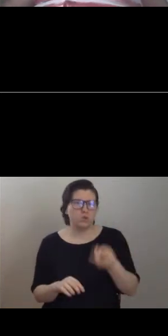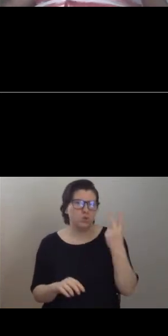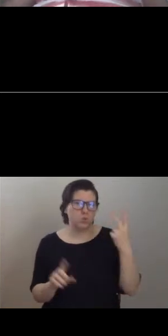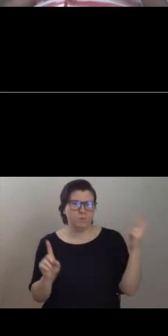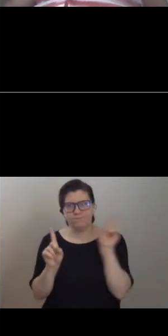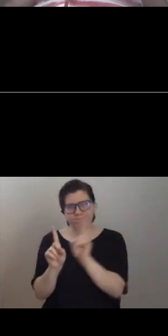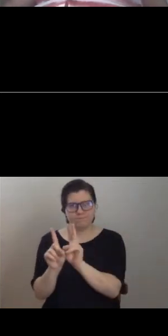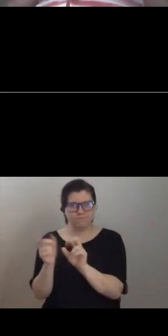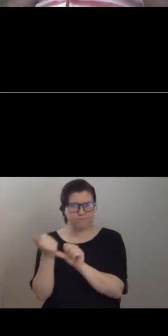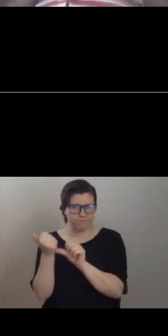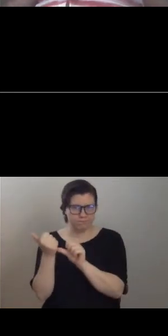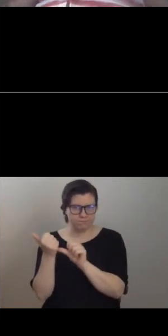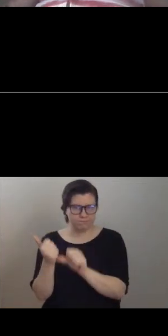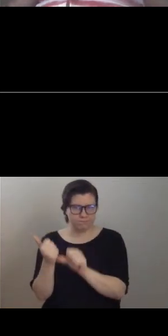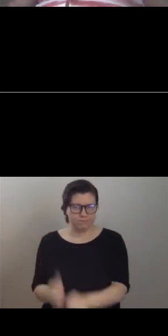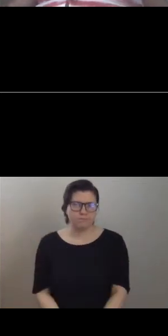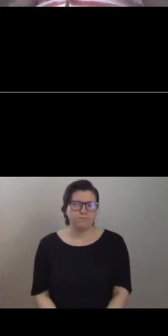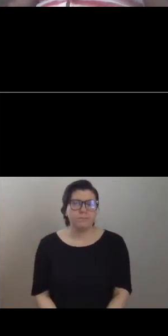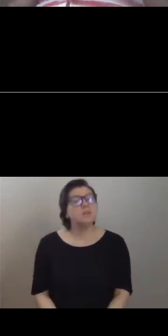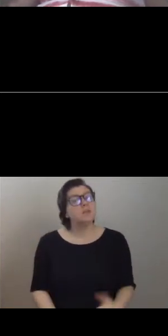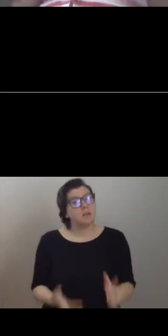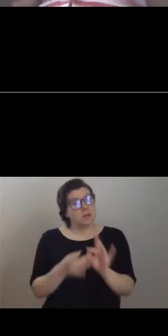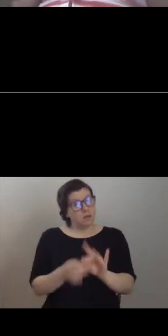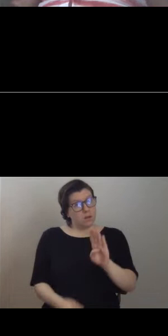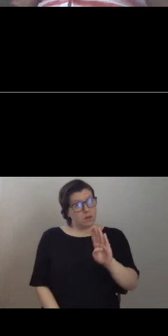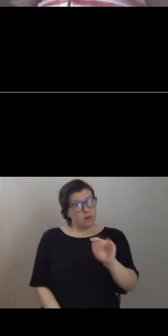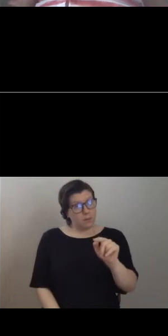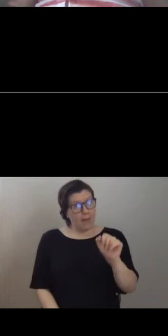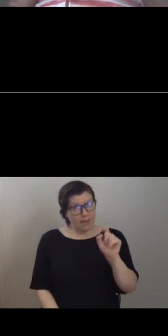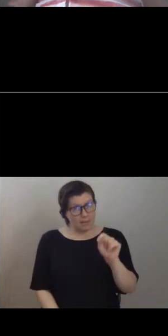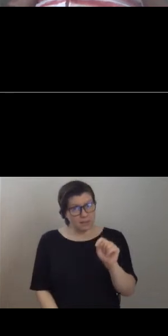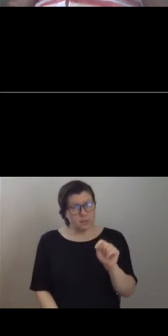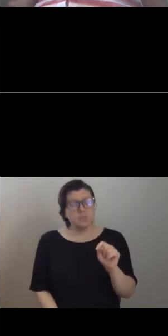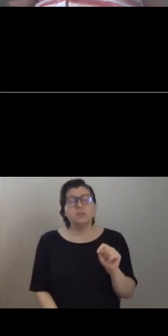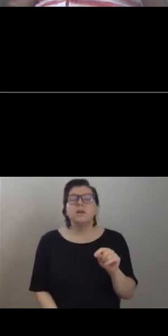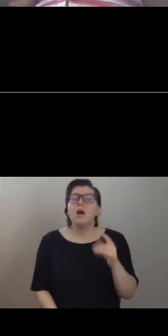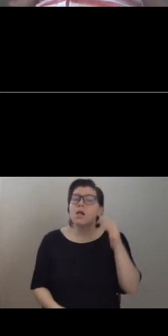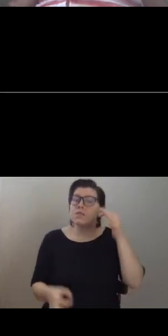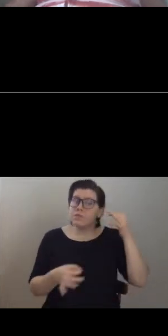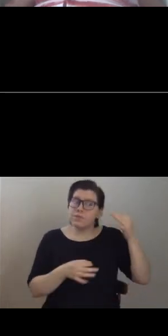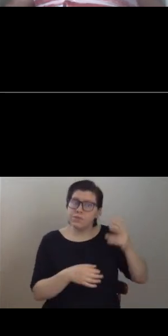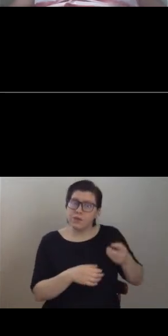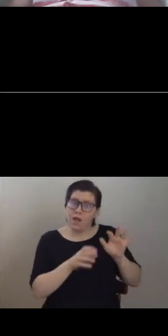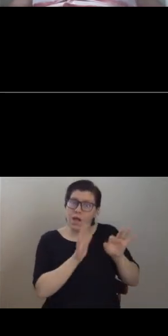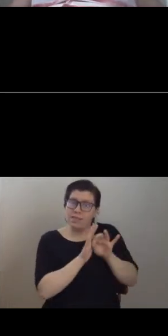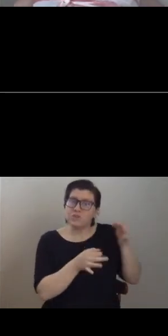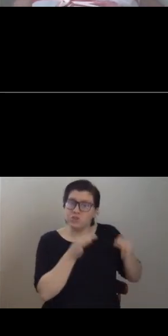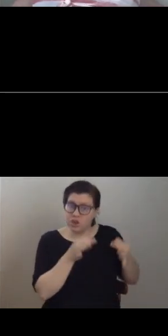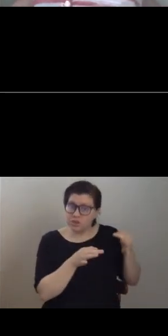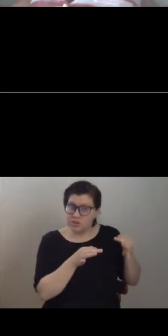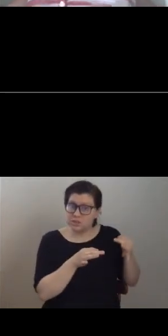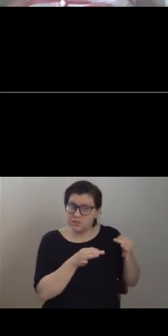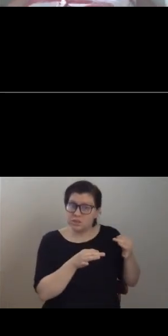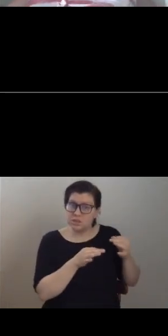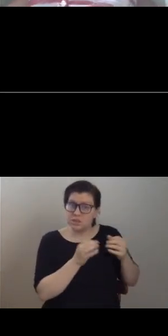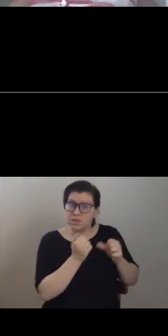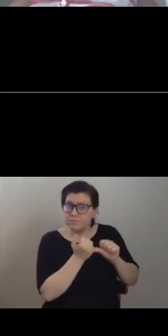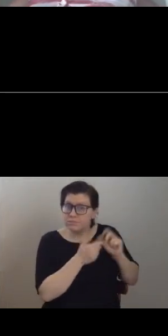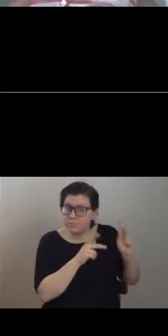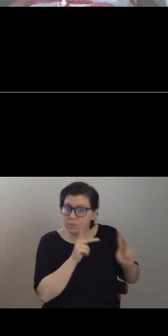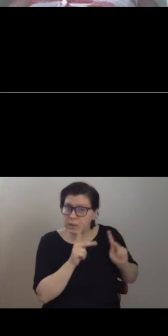Now, as far as the ballot goes, the judges, if you do choose to have judges support to